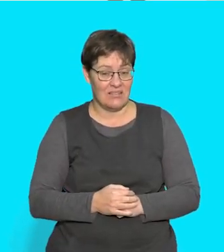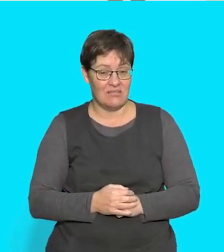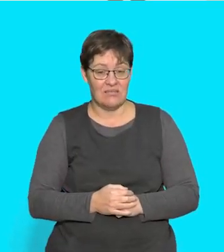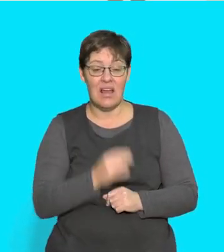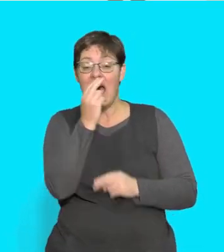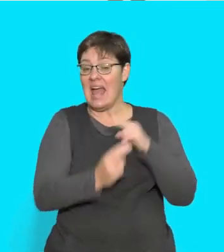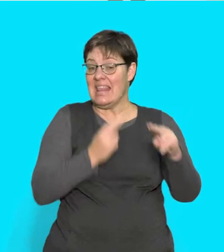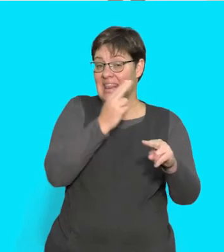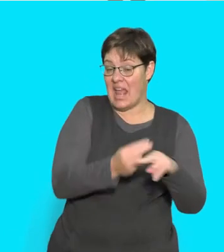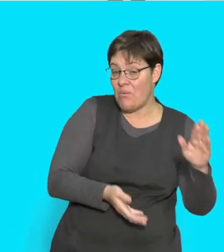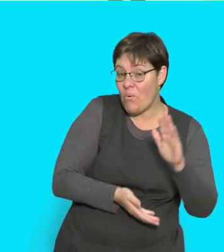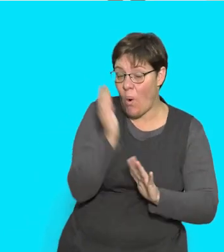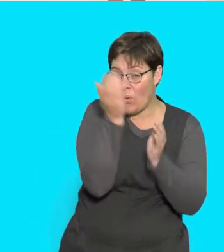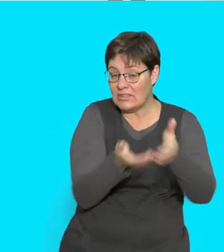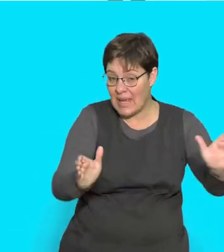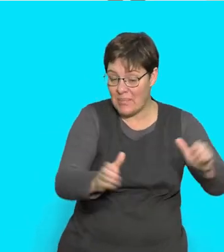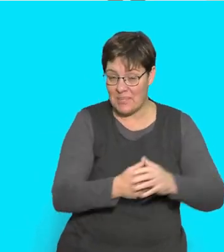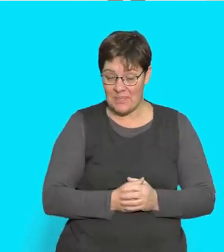then we went to the dam.